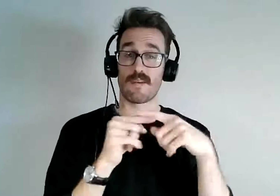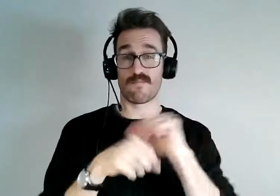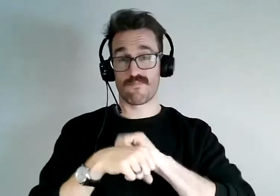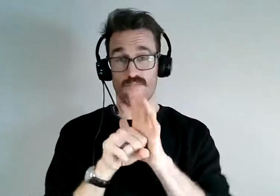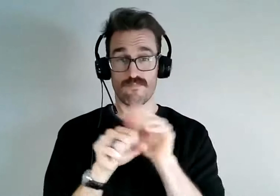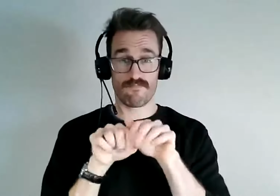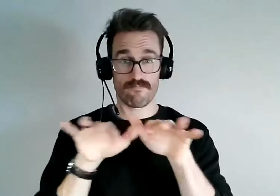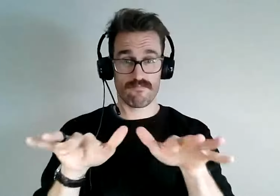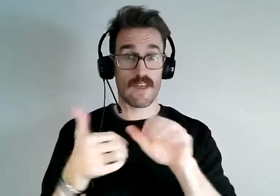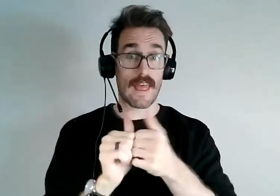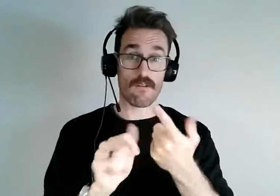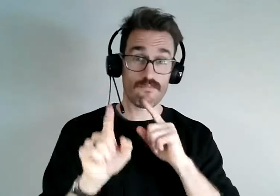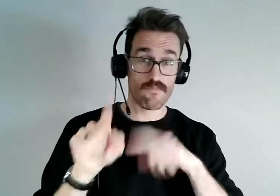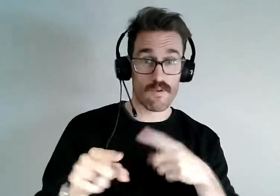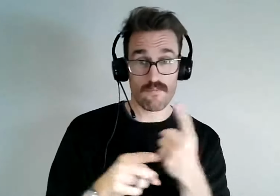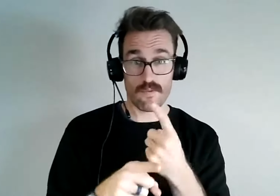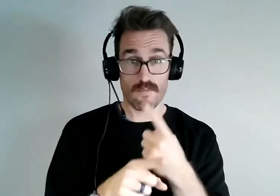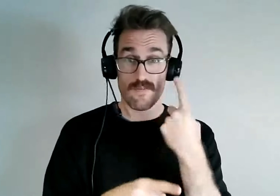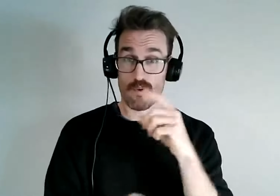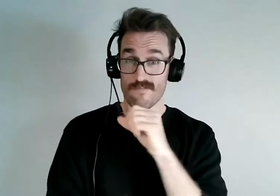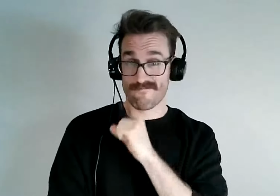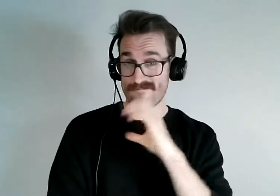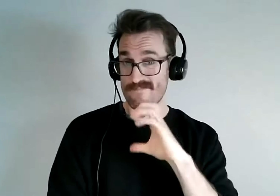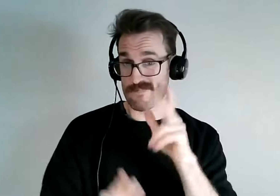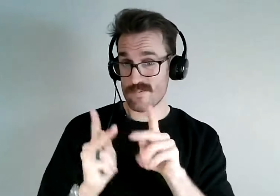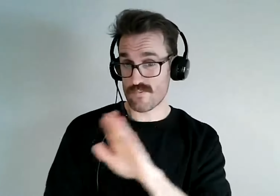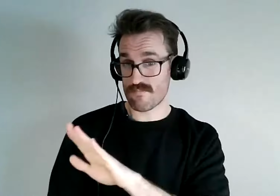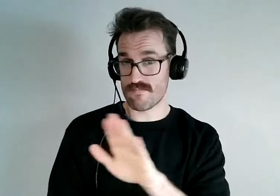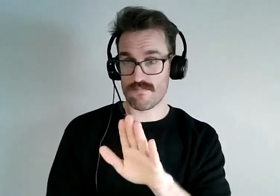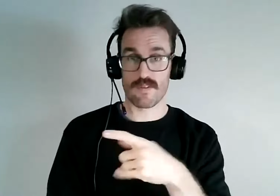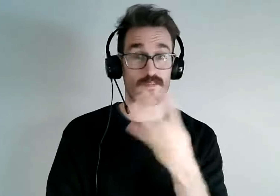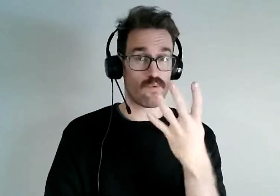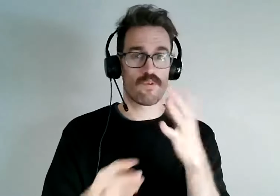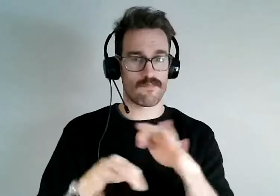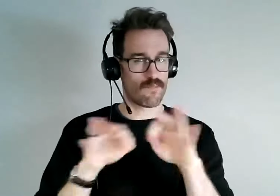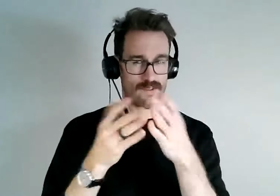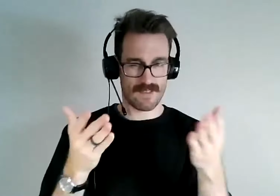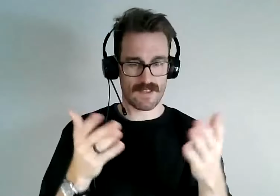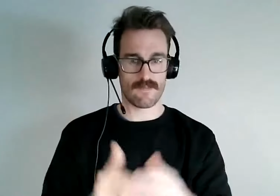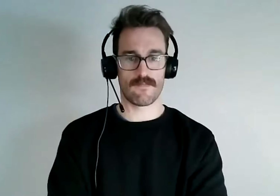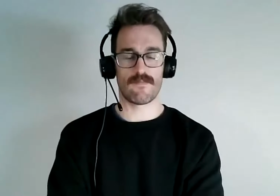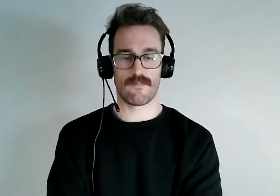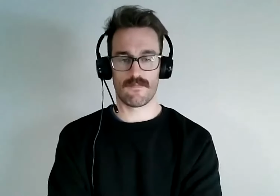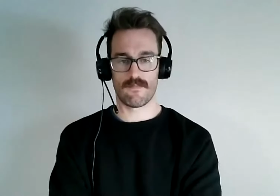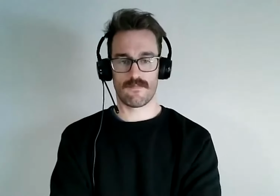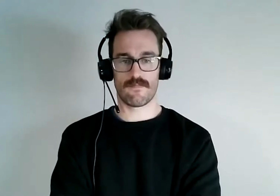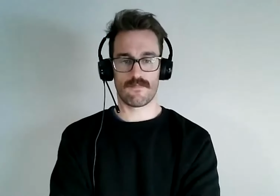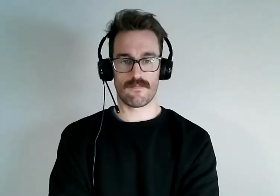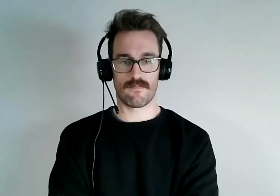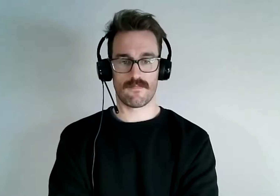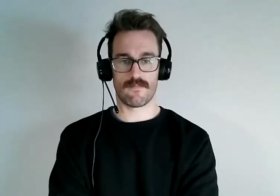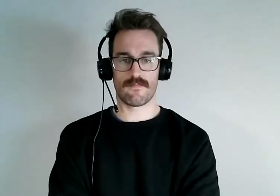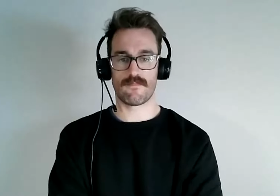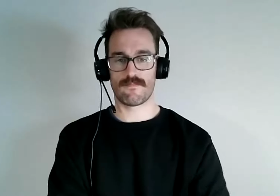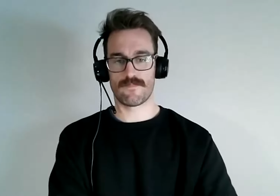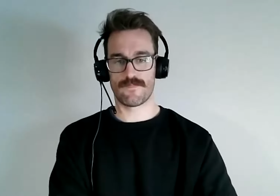how we should respond to the older person during the pandemic. And there were 4 key things. And I think it resonates throughout time, be it during COVID